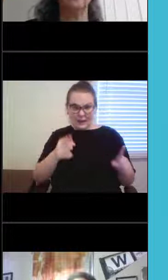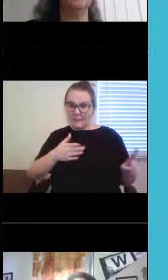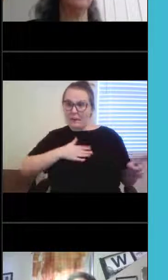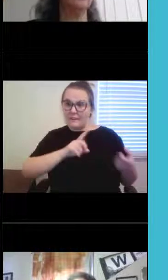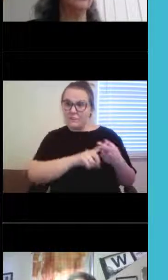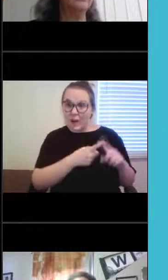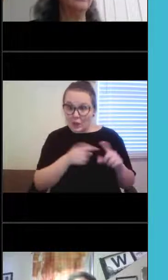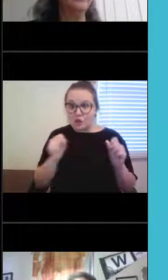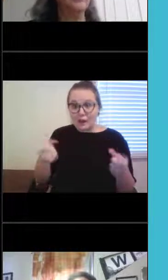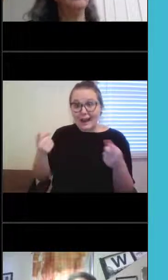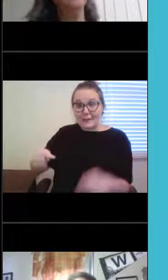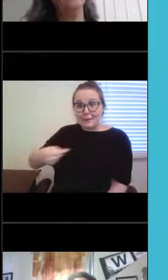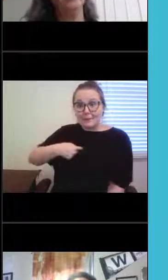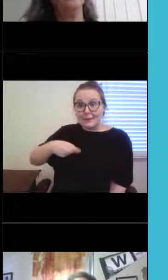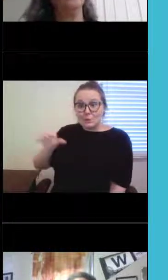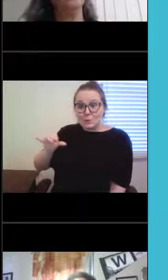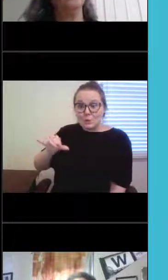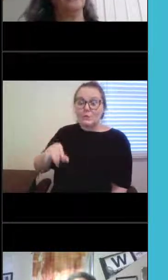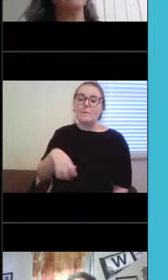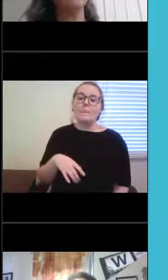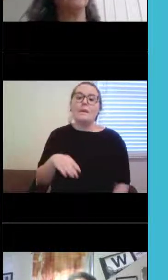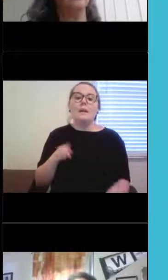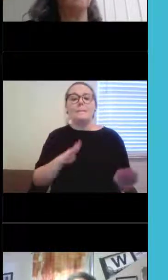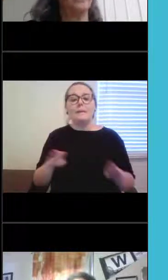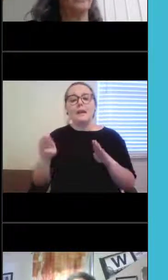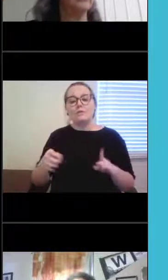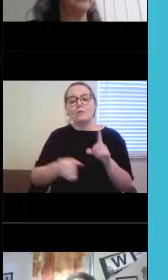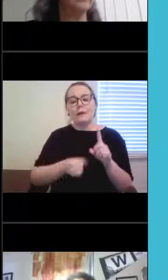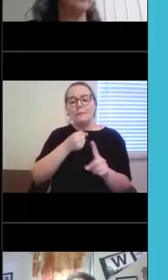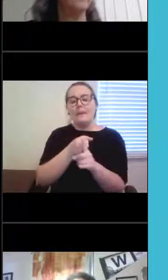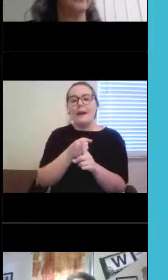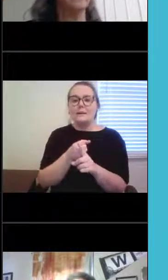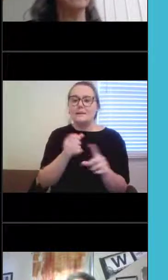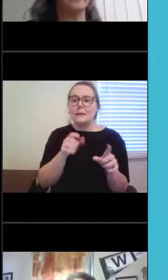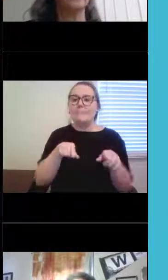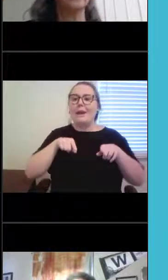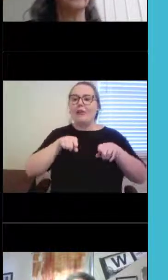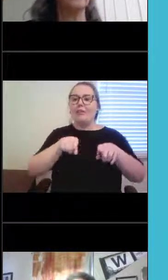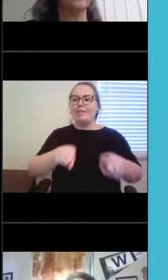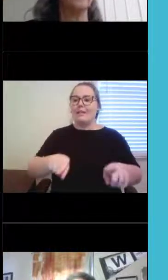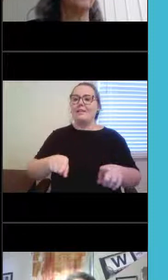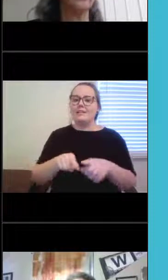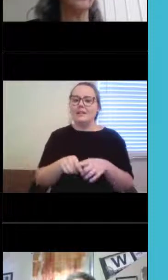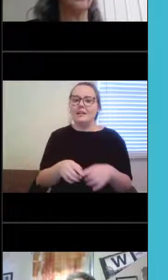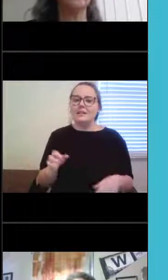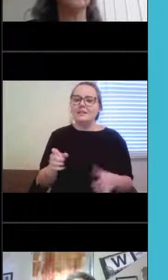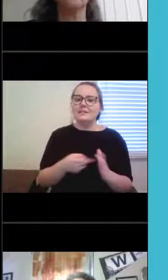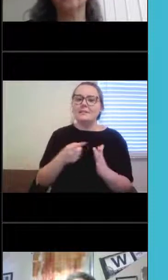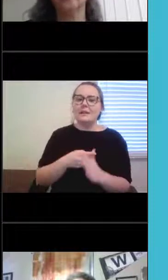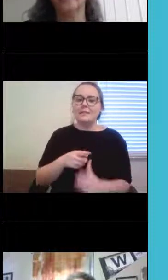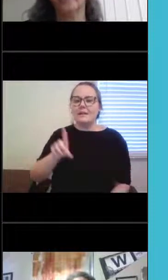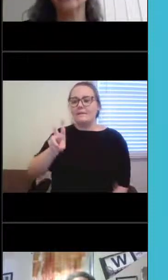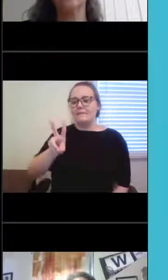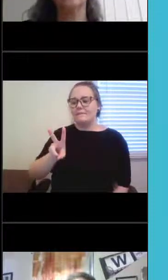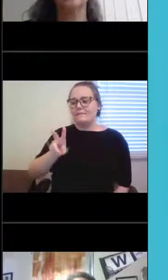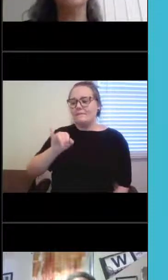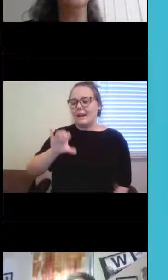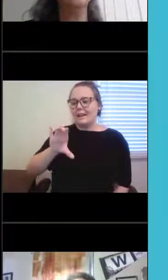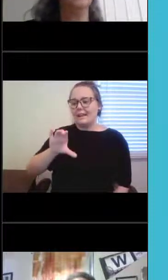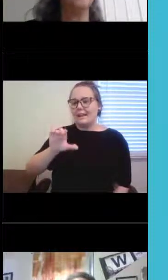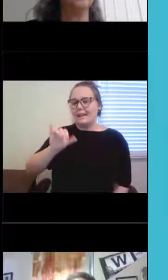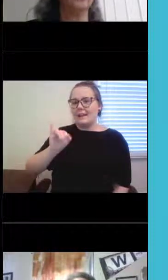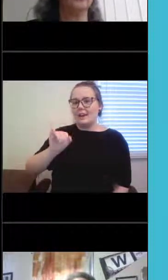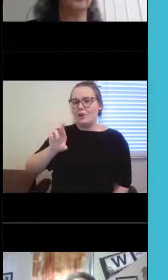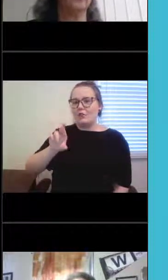it could happen to me too. And even behavioral impacts paralleling the survivor's reaction. We sometimes call this like vicarious trauma reactions